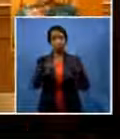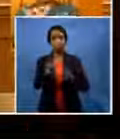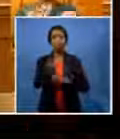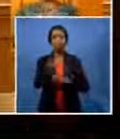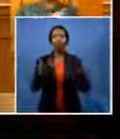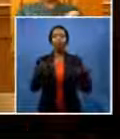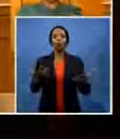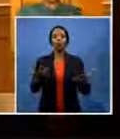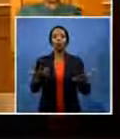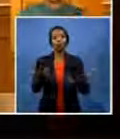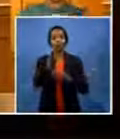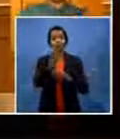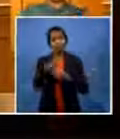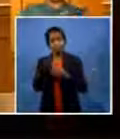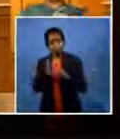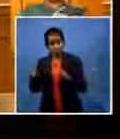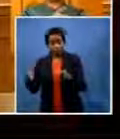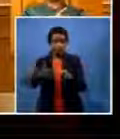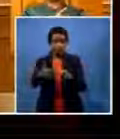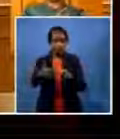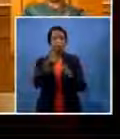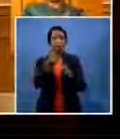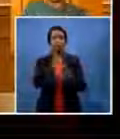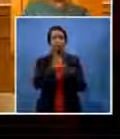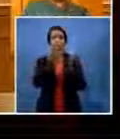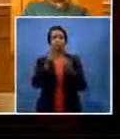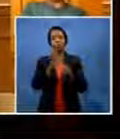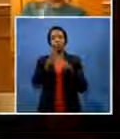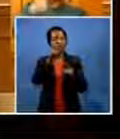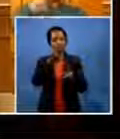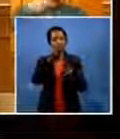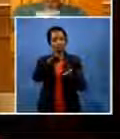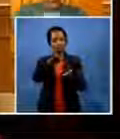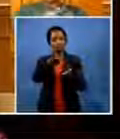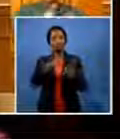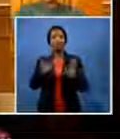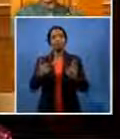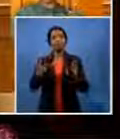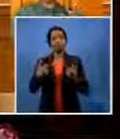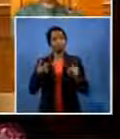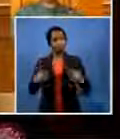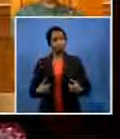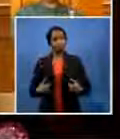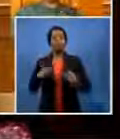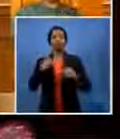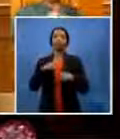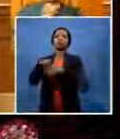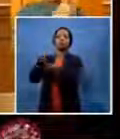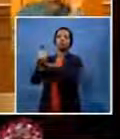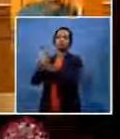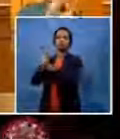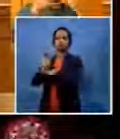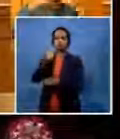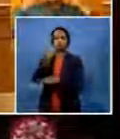like. So that's how I would suggest. And just don't be scared